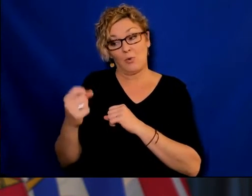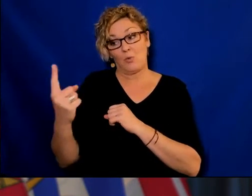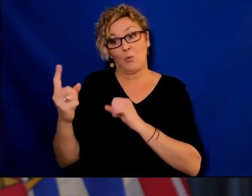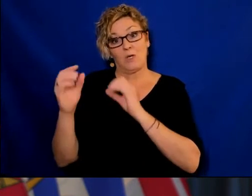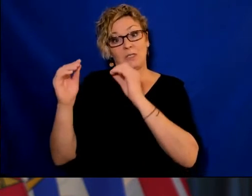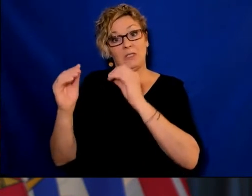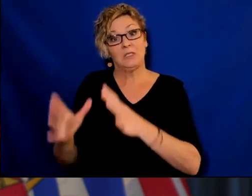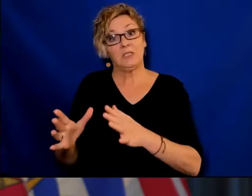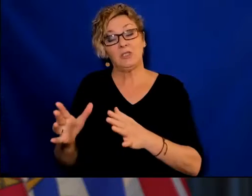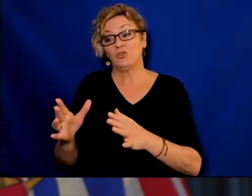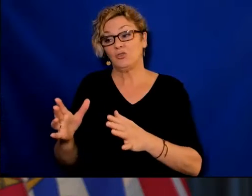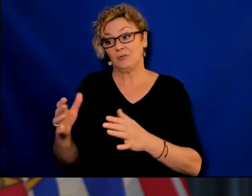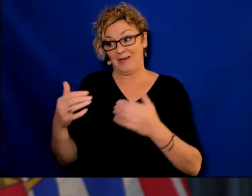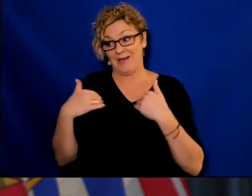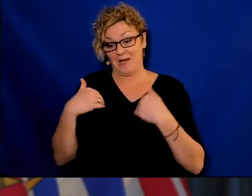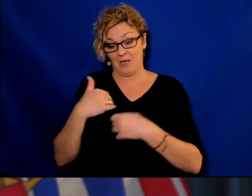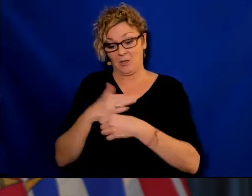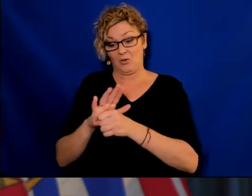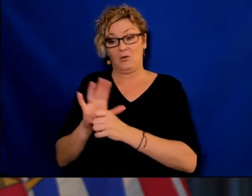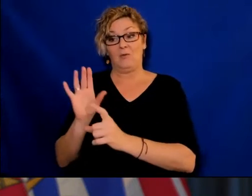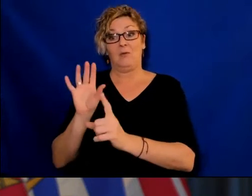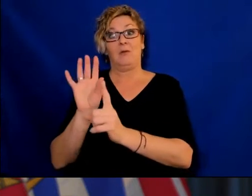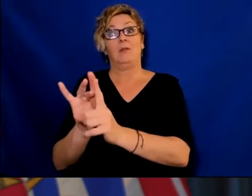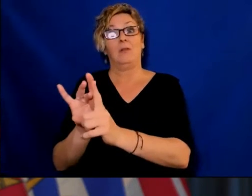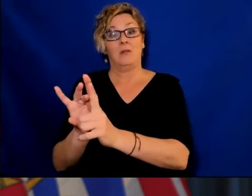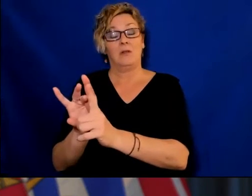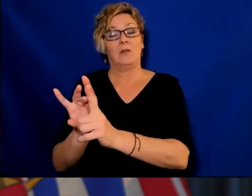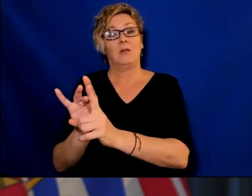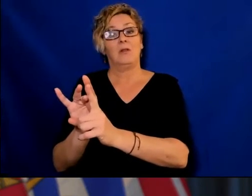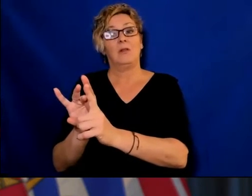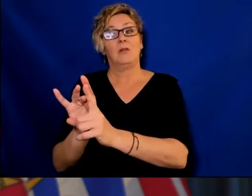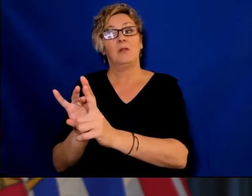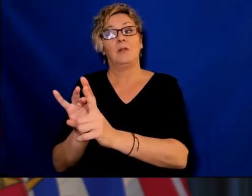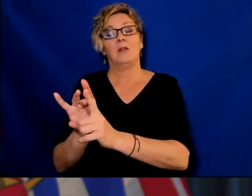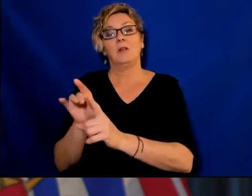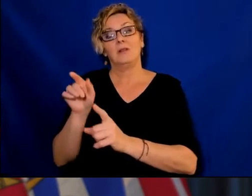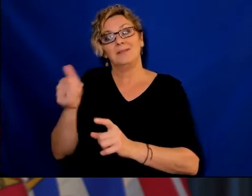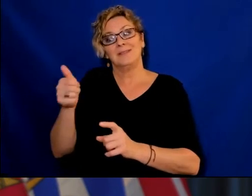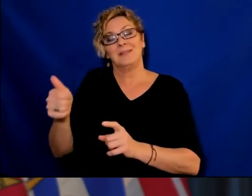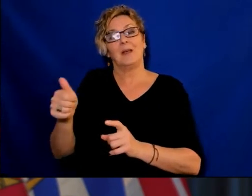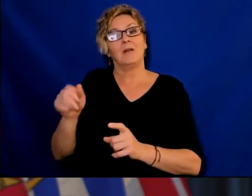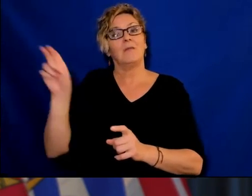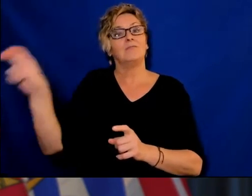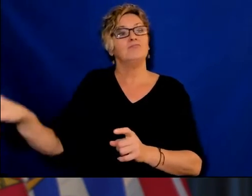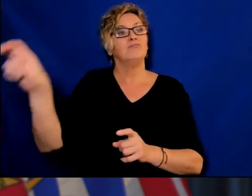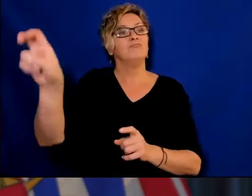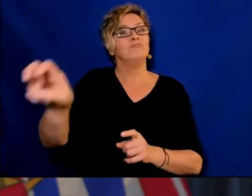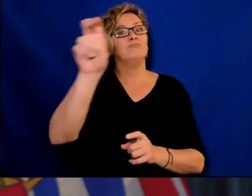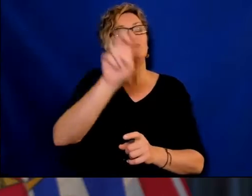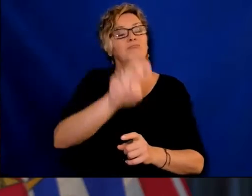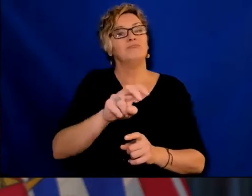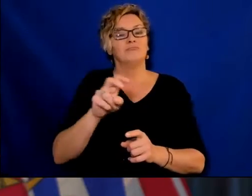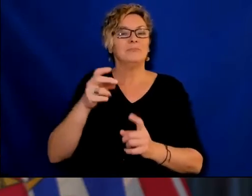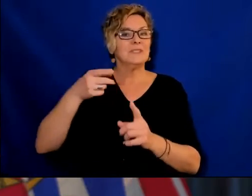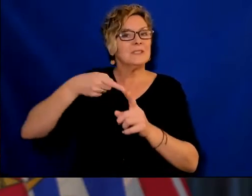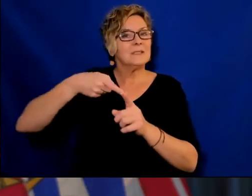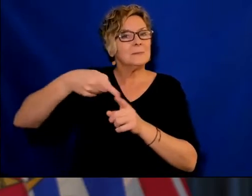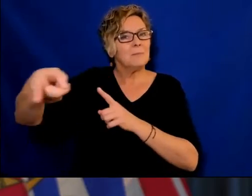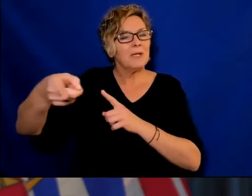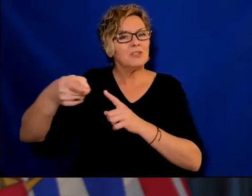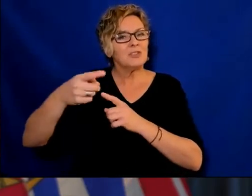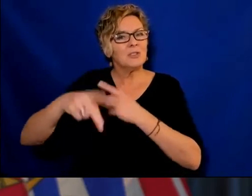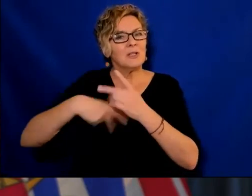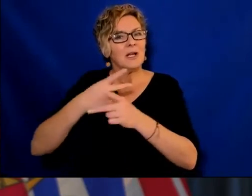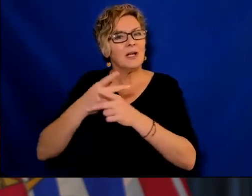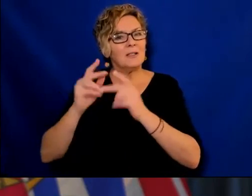multiple cohorts? Yeah, I know it's a really trying situation, and you know, we're sending all of our positive